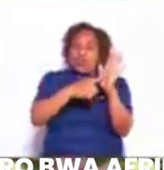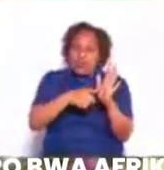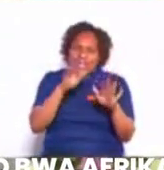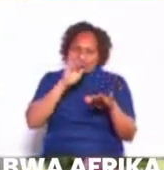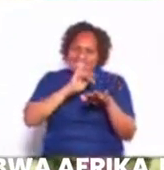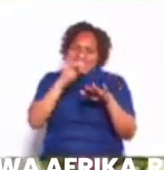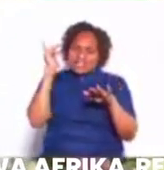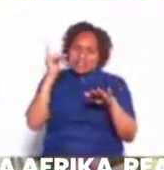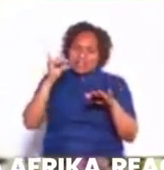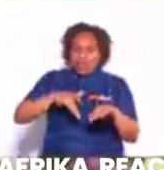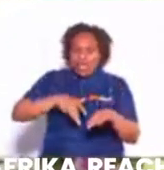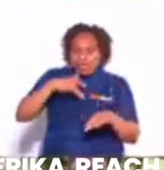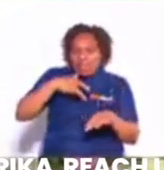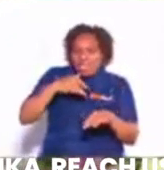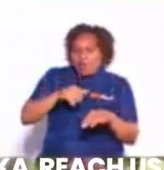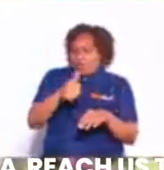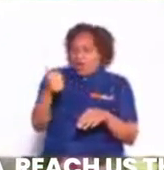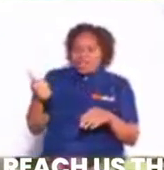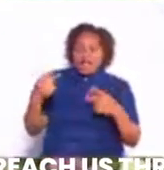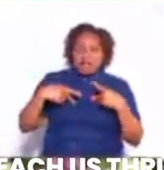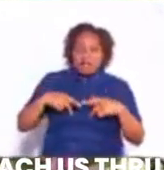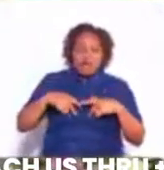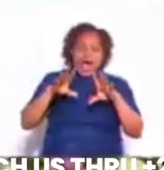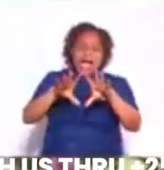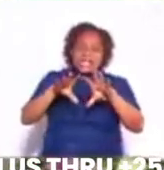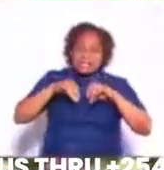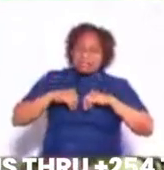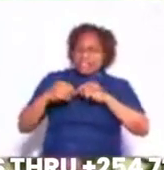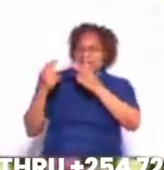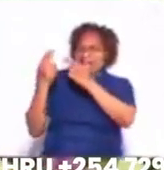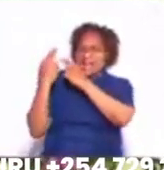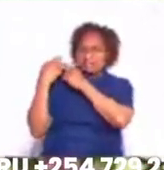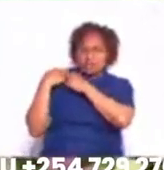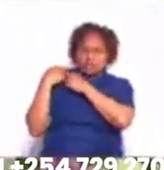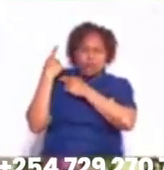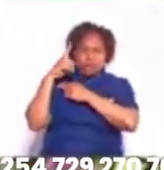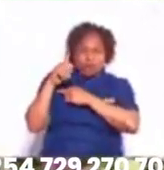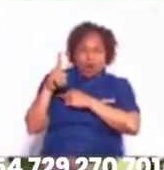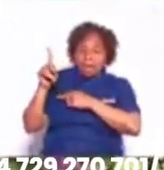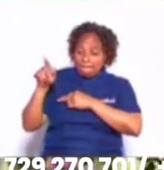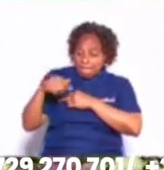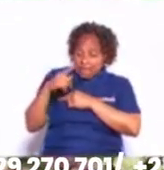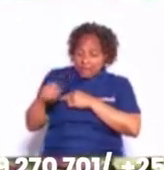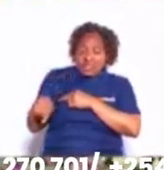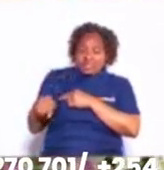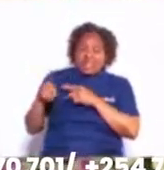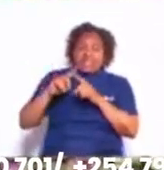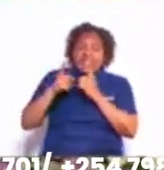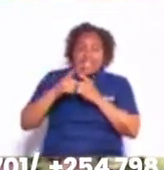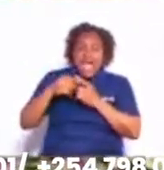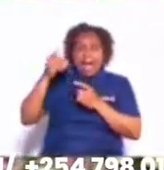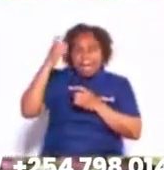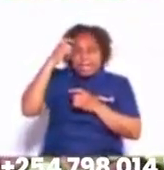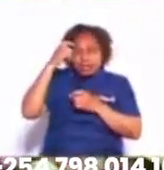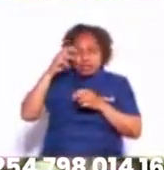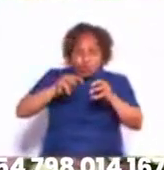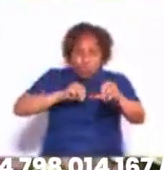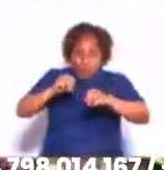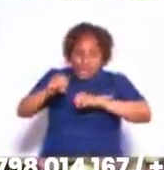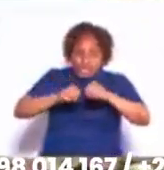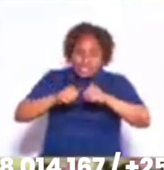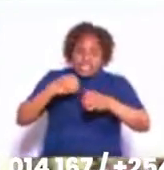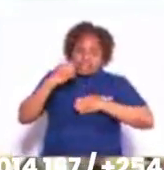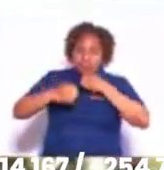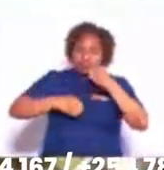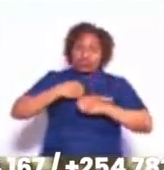the feeling of other people. Accepting responsibility for mistakes. And the ability to manage emotions in